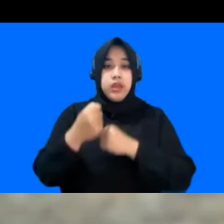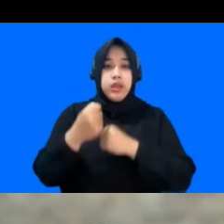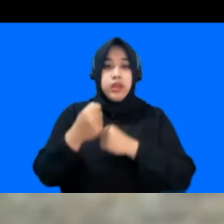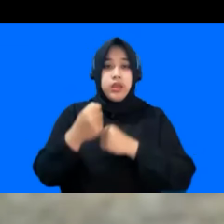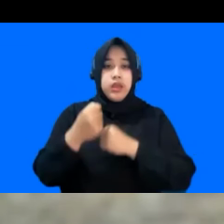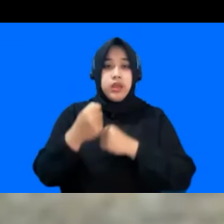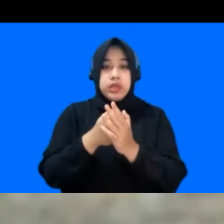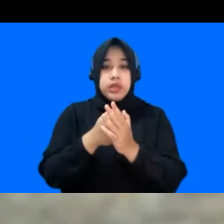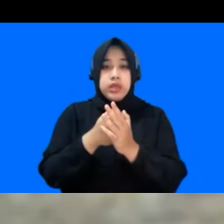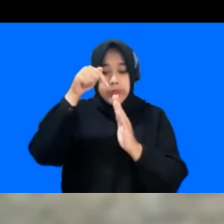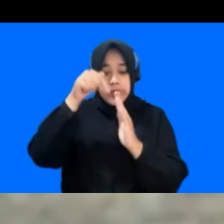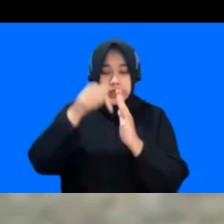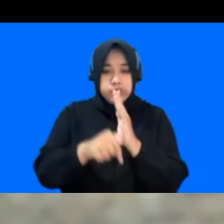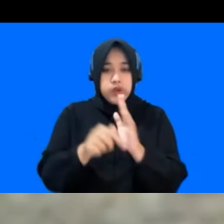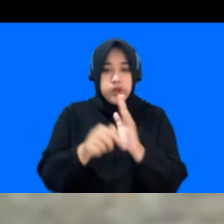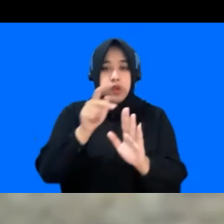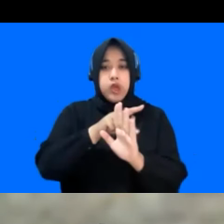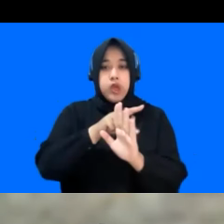and girls program.